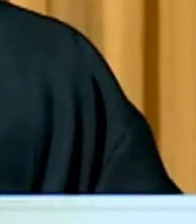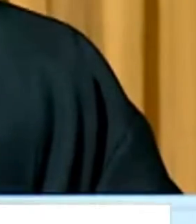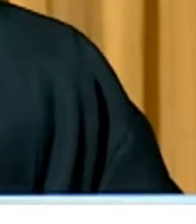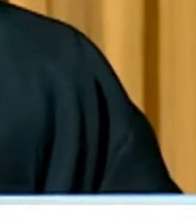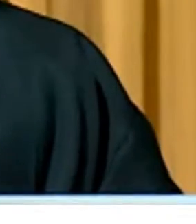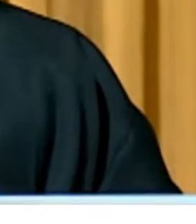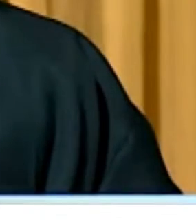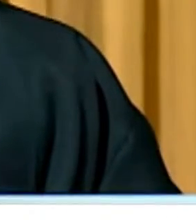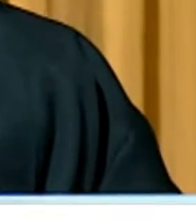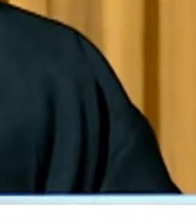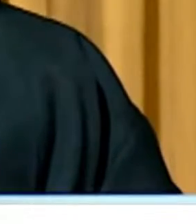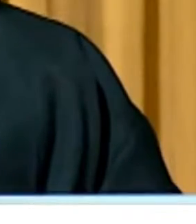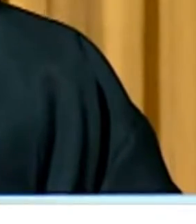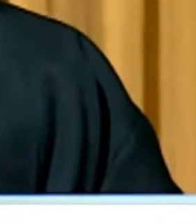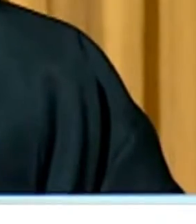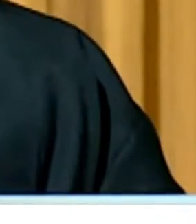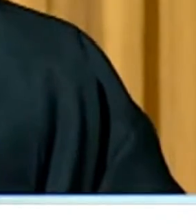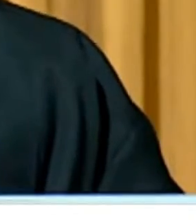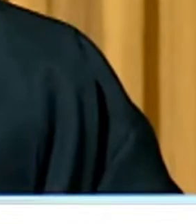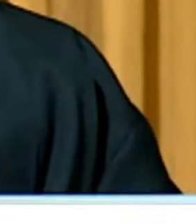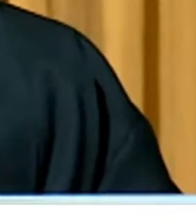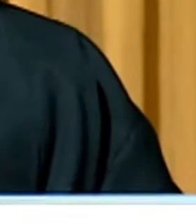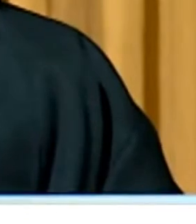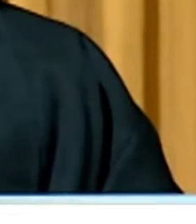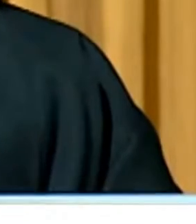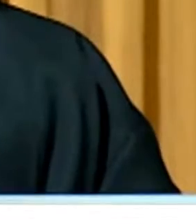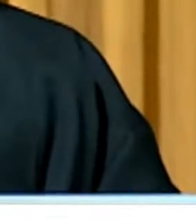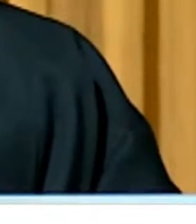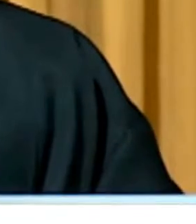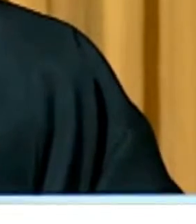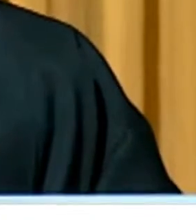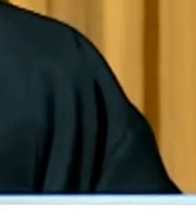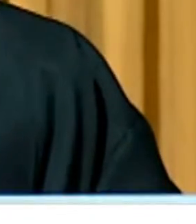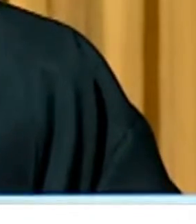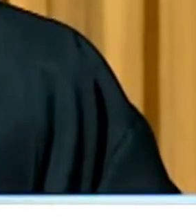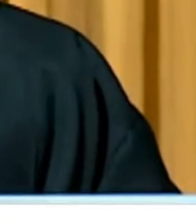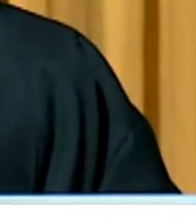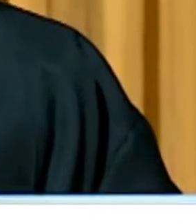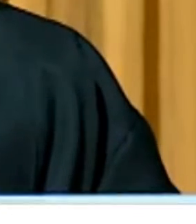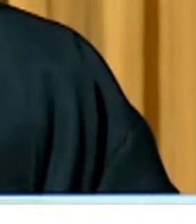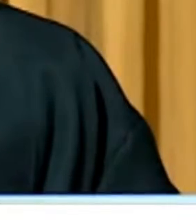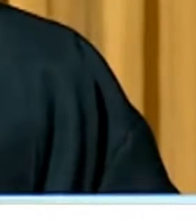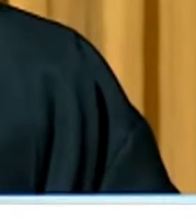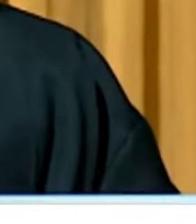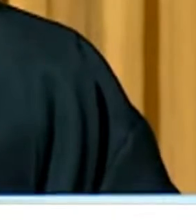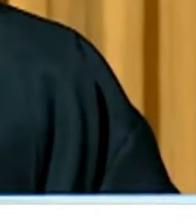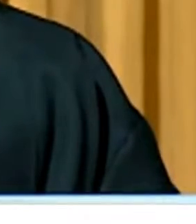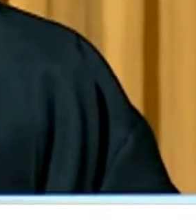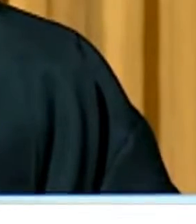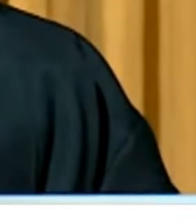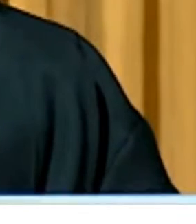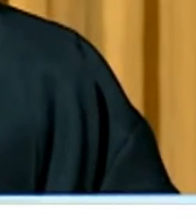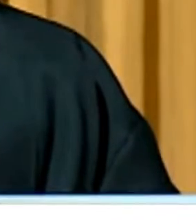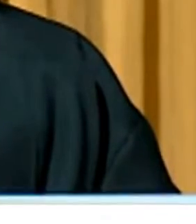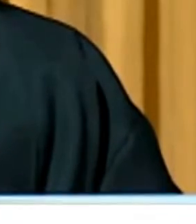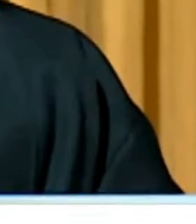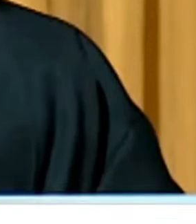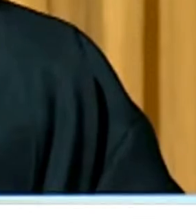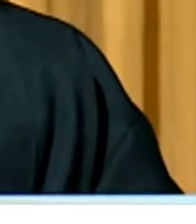in agreement with the majority in regard to each of the issues that I have not fully addressed in this